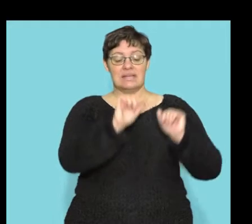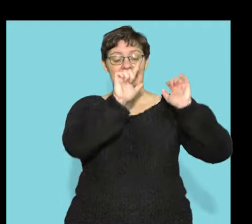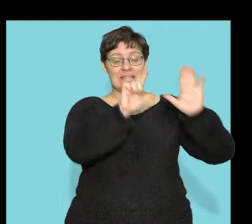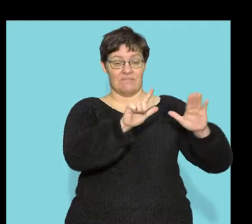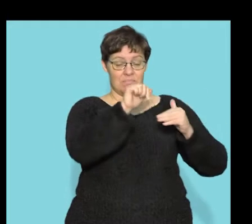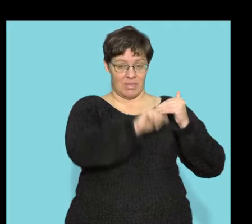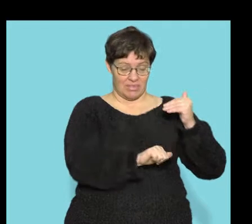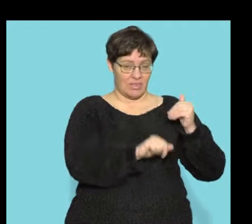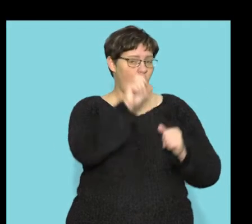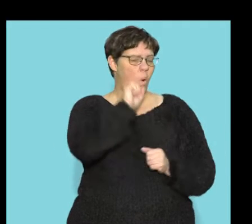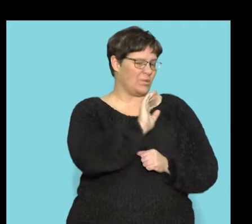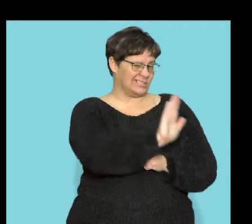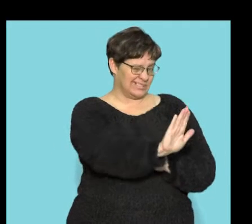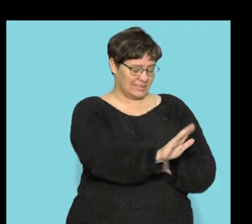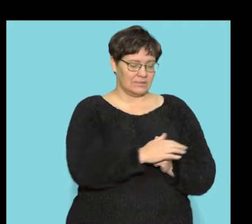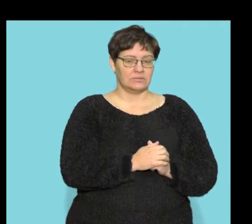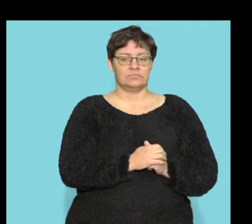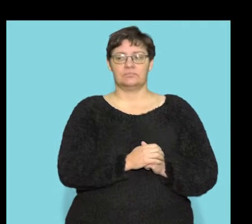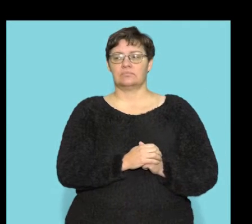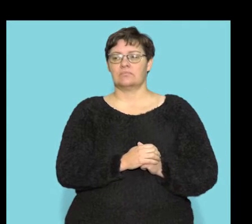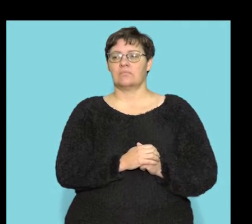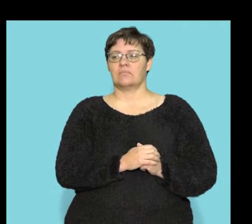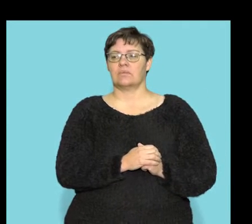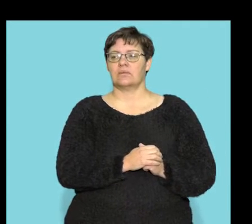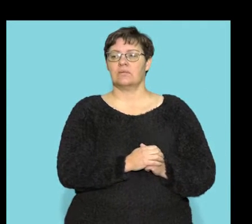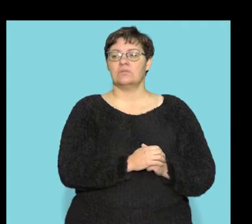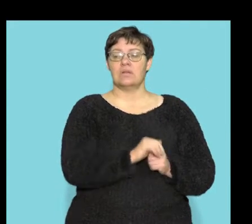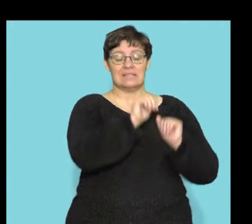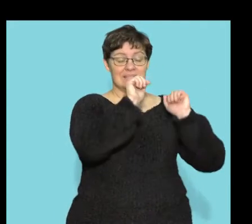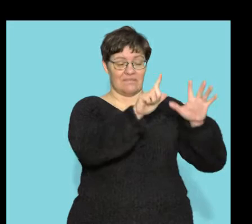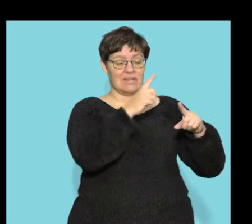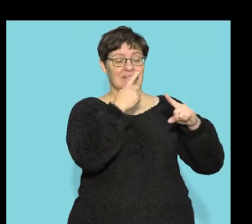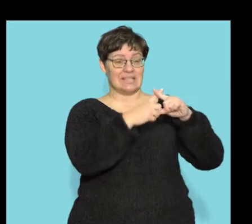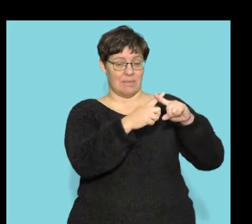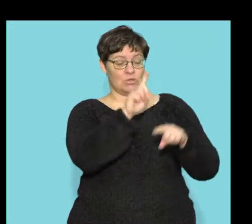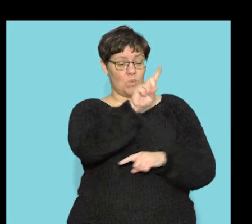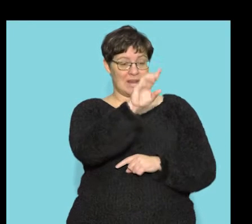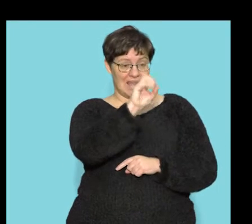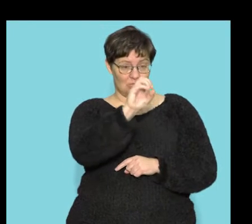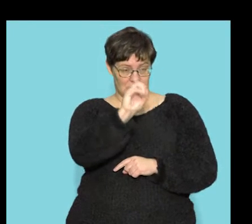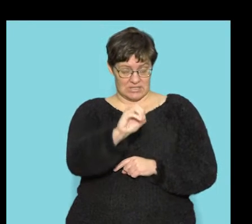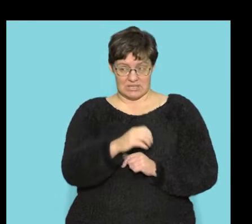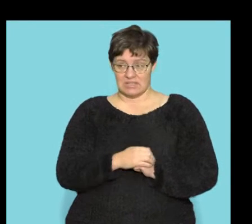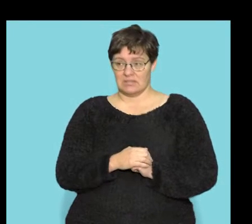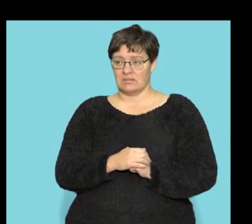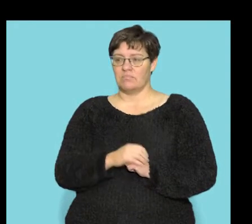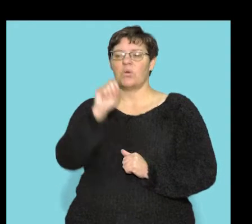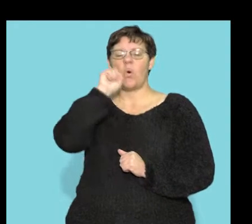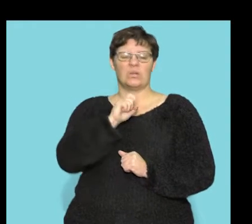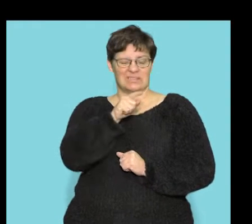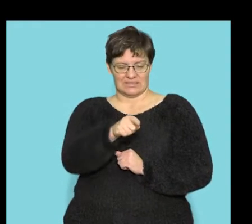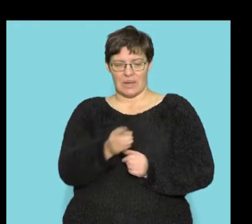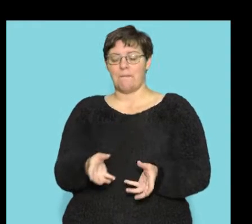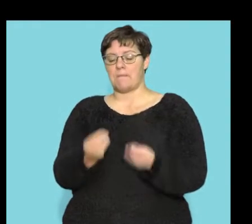7 months old rental, watch what we do. We say fine, take that 7 times 100, which was